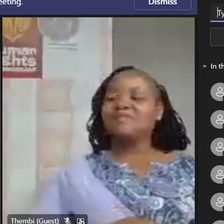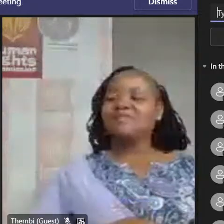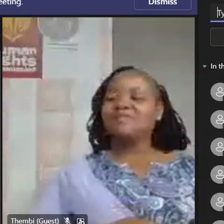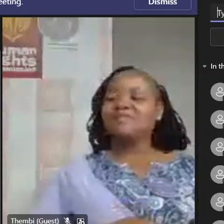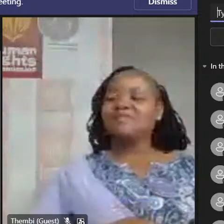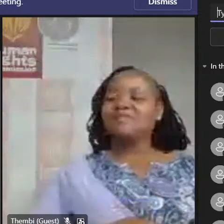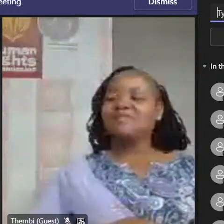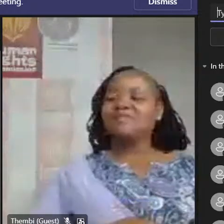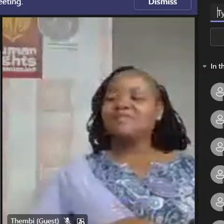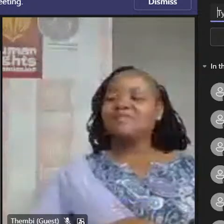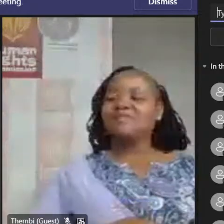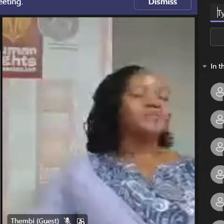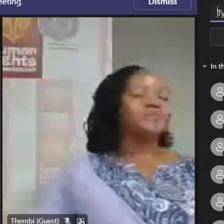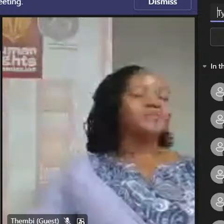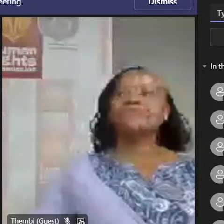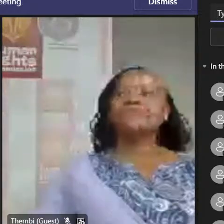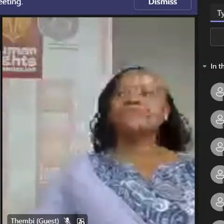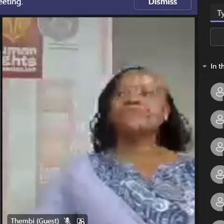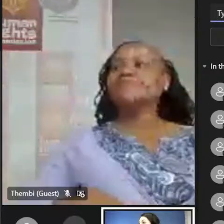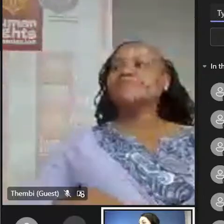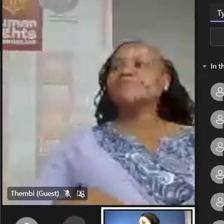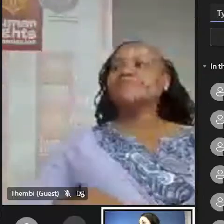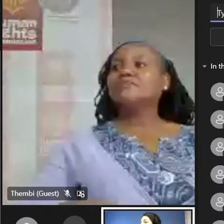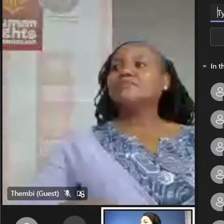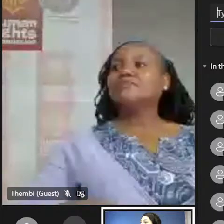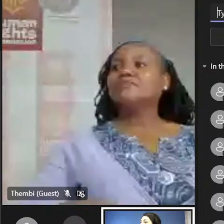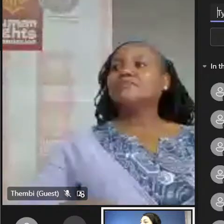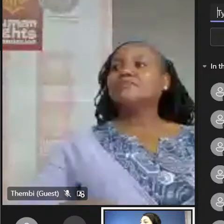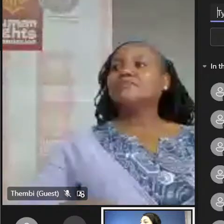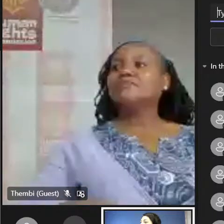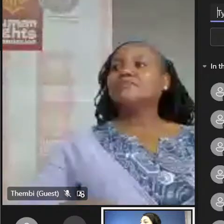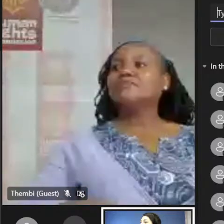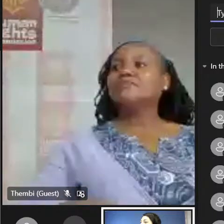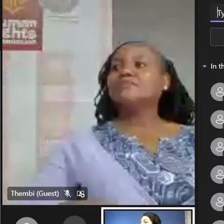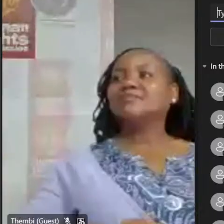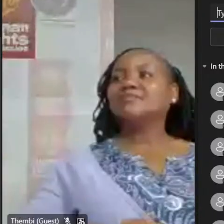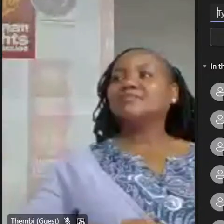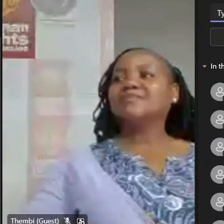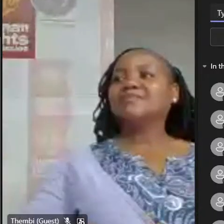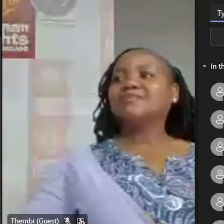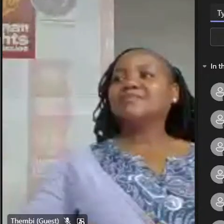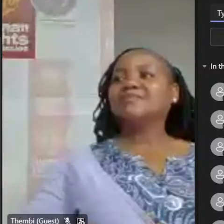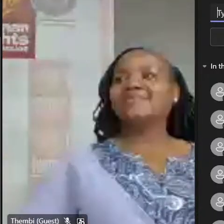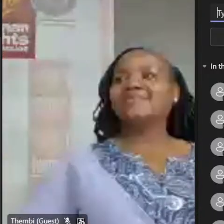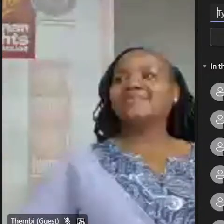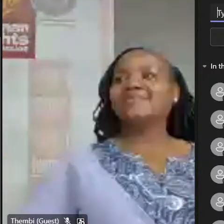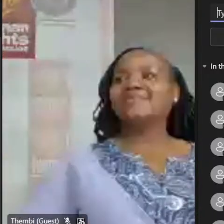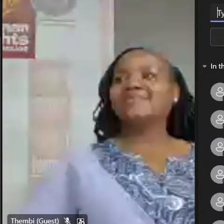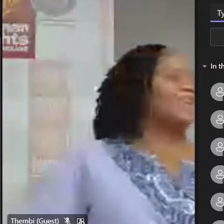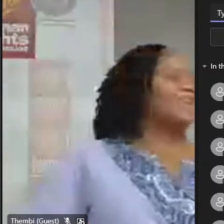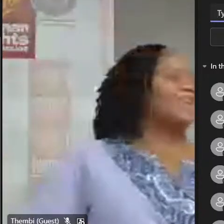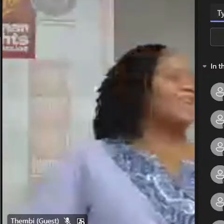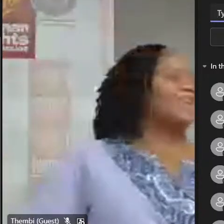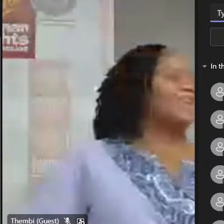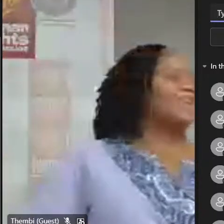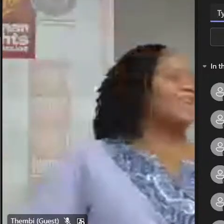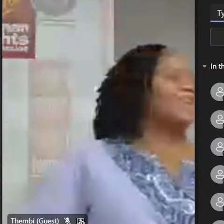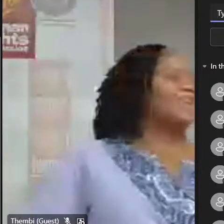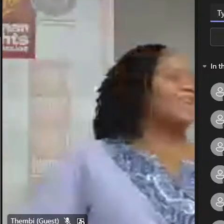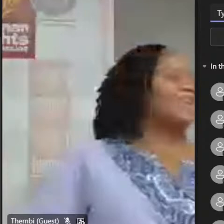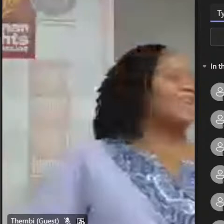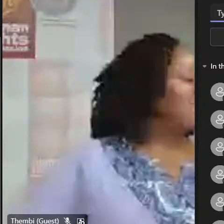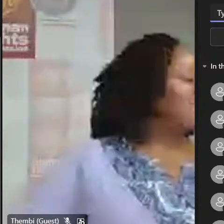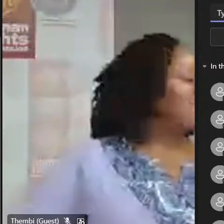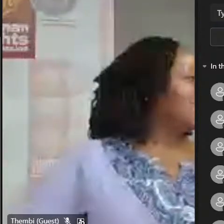we can pause it for now and then just take a 5-minute quick body break. Thank you so much, Prof. My